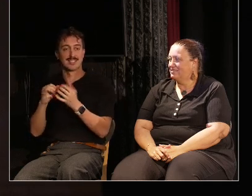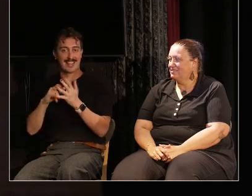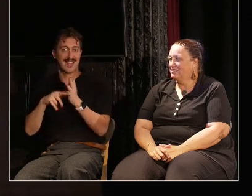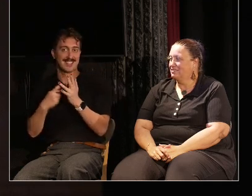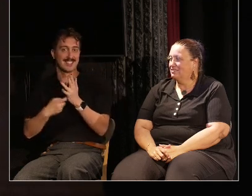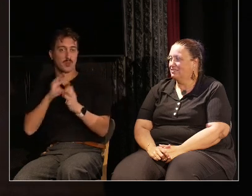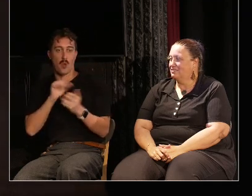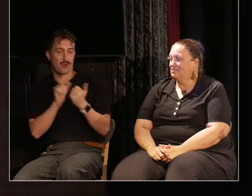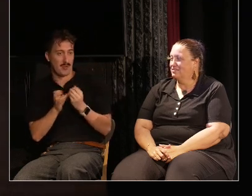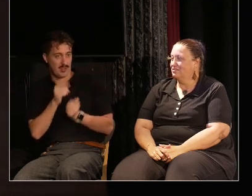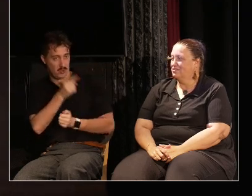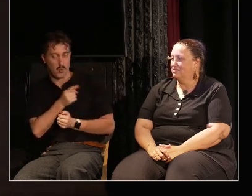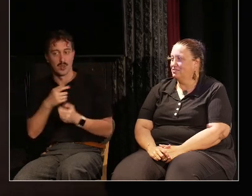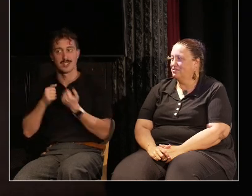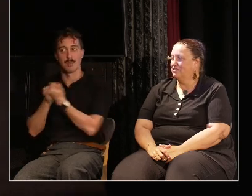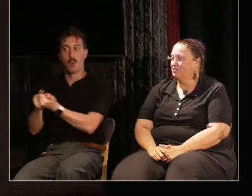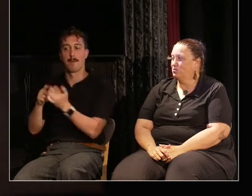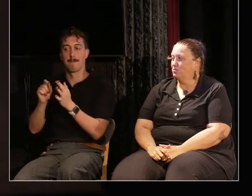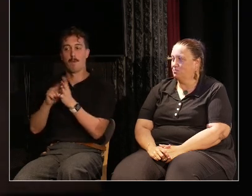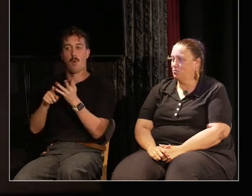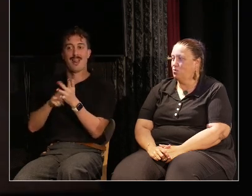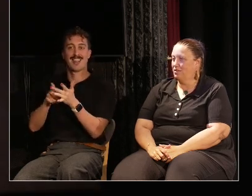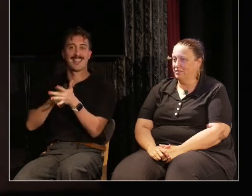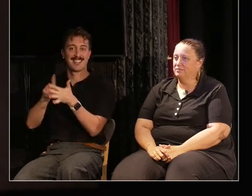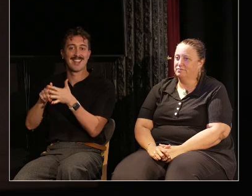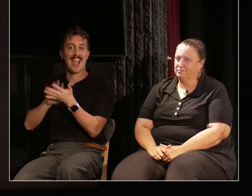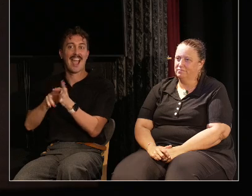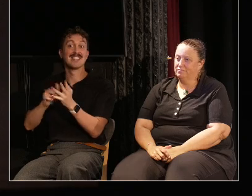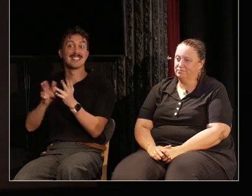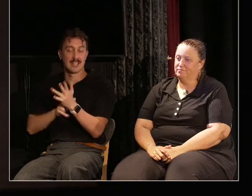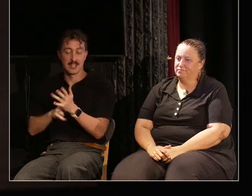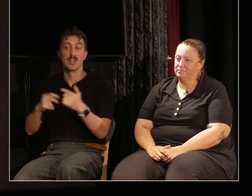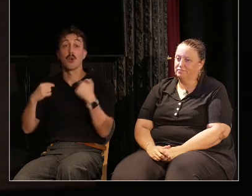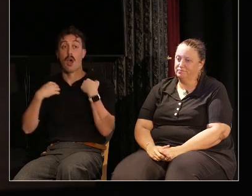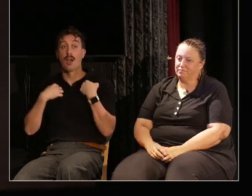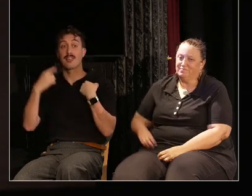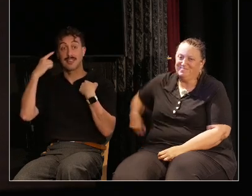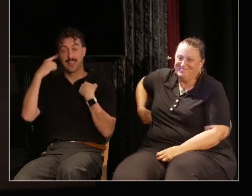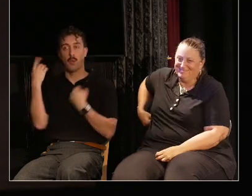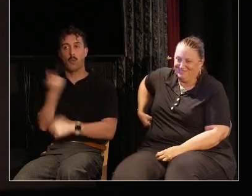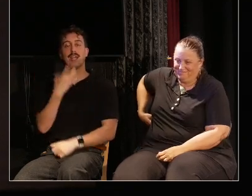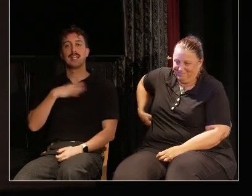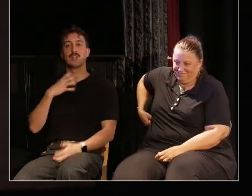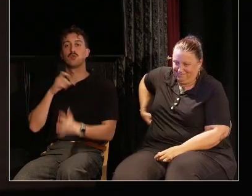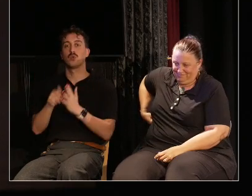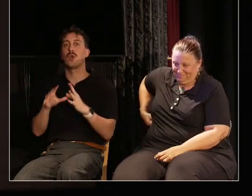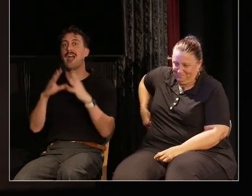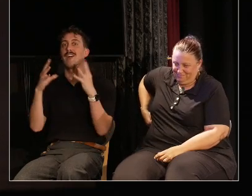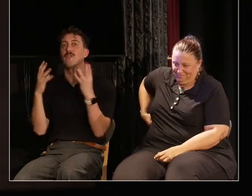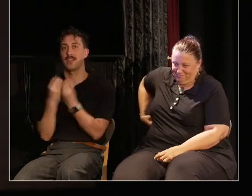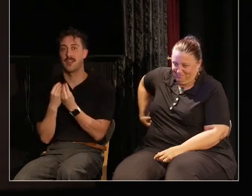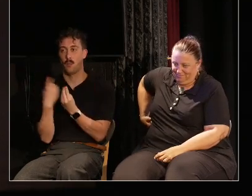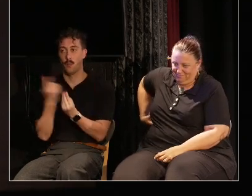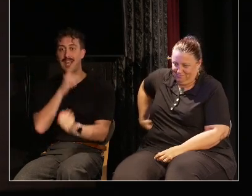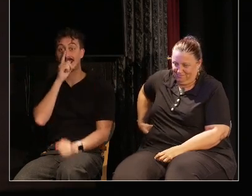that piece. And so I think this is something that I think we need to do everything we can to keep out